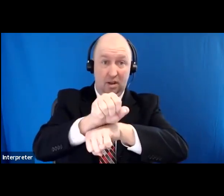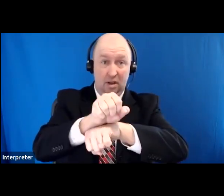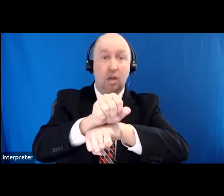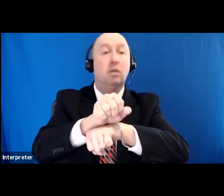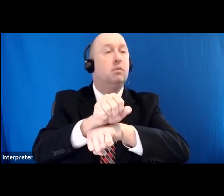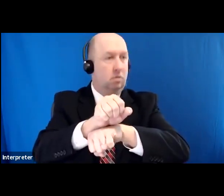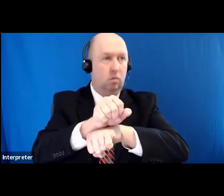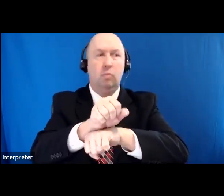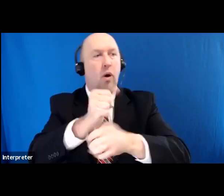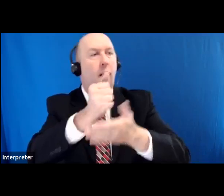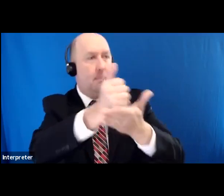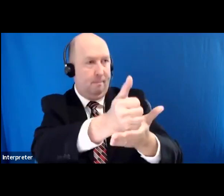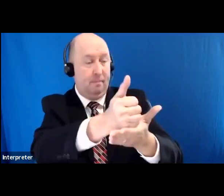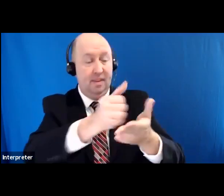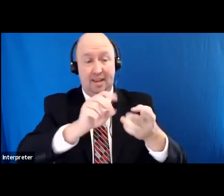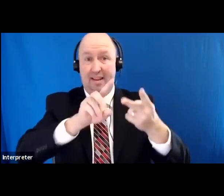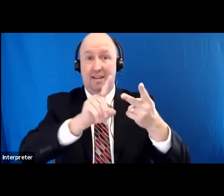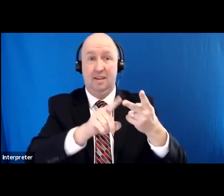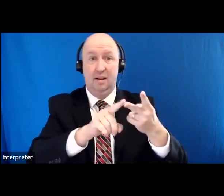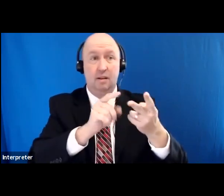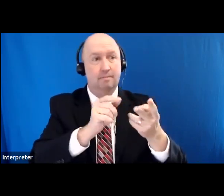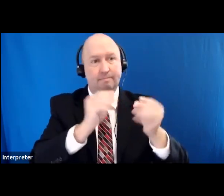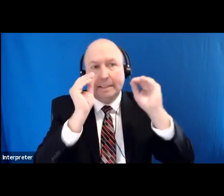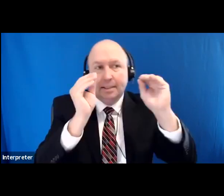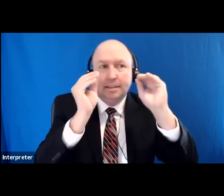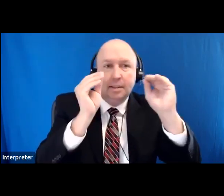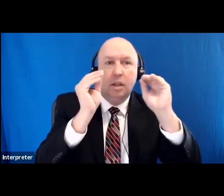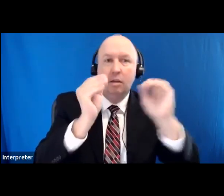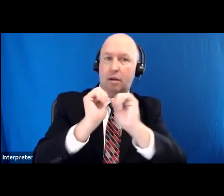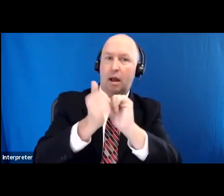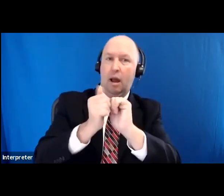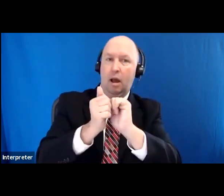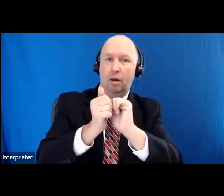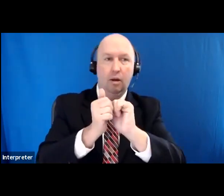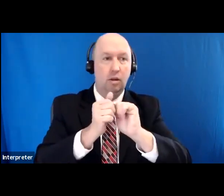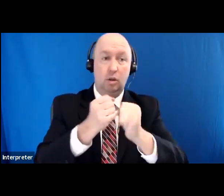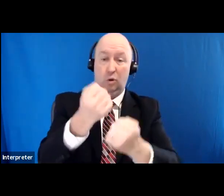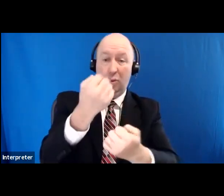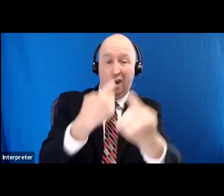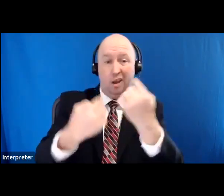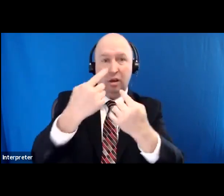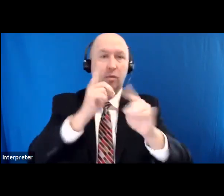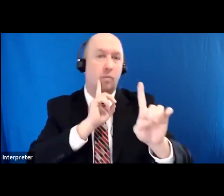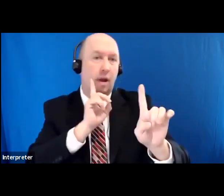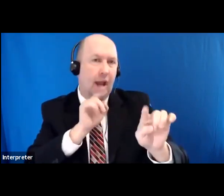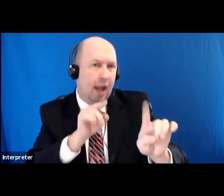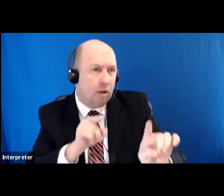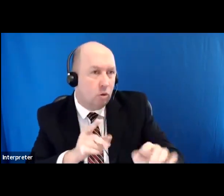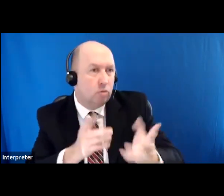appointment, and to provide education by answering questions that you may have about the